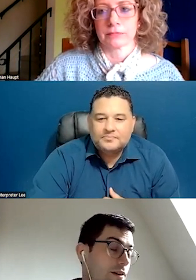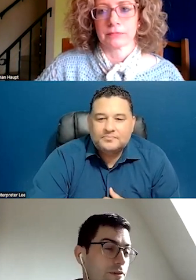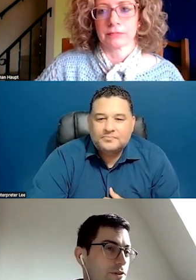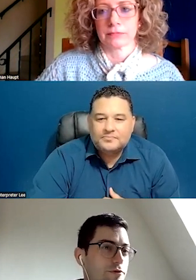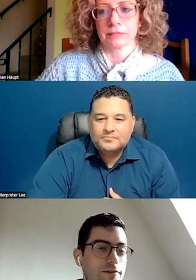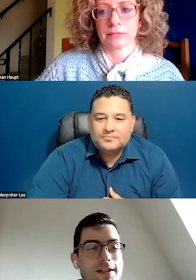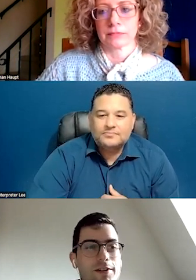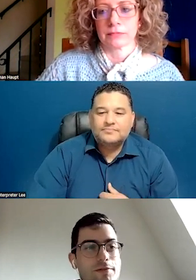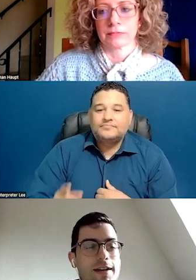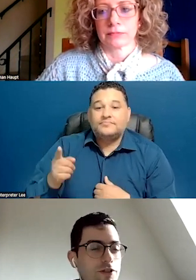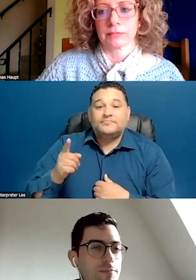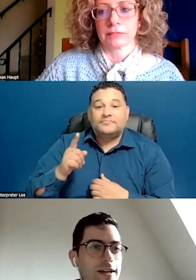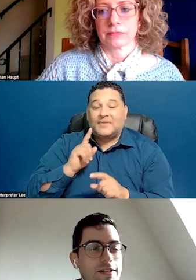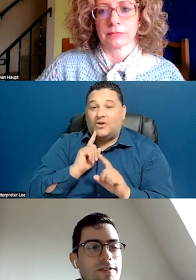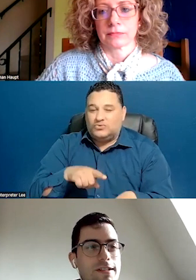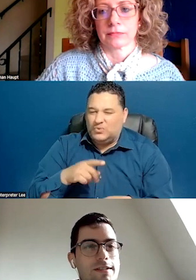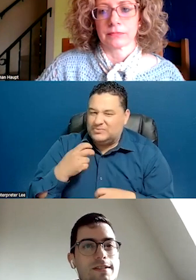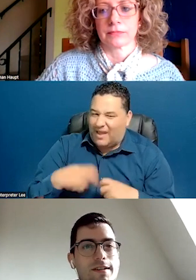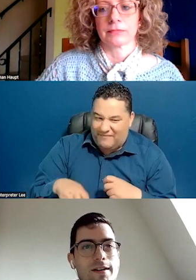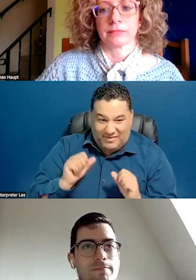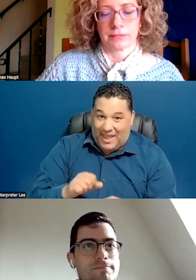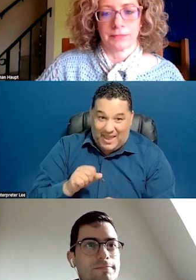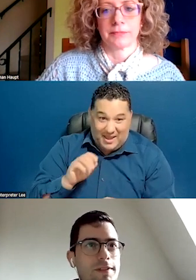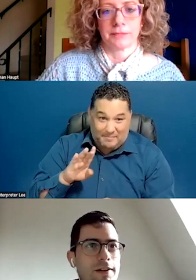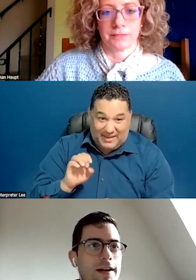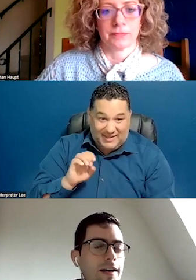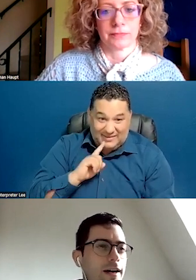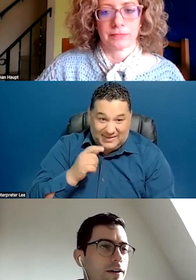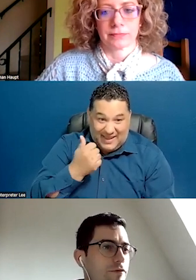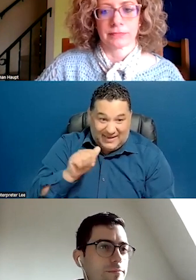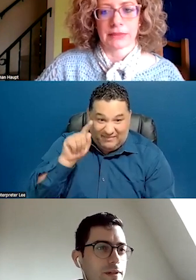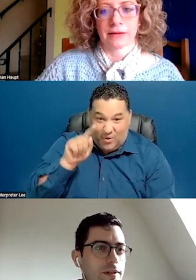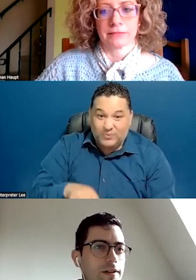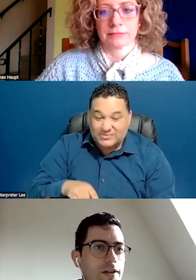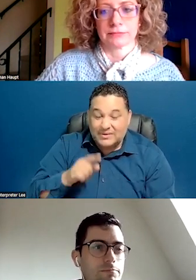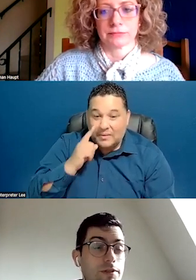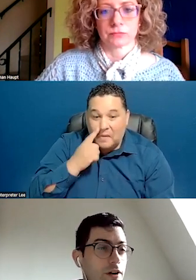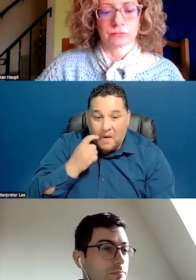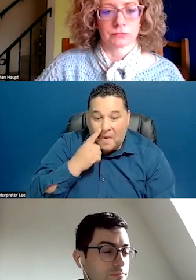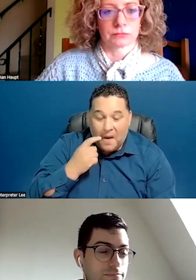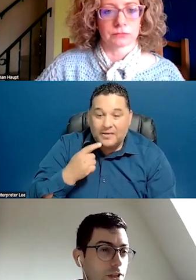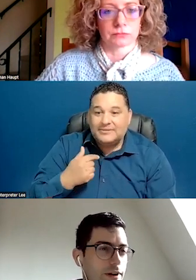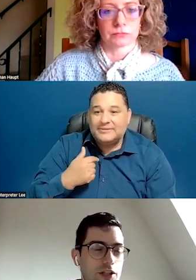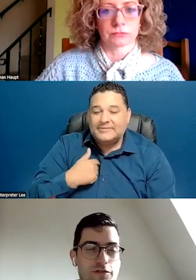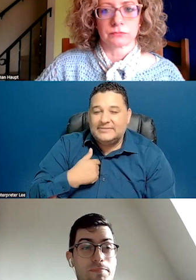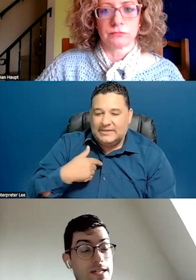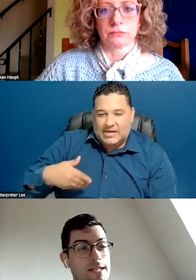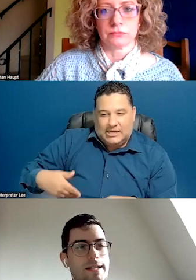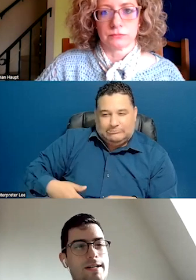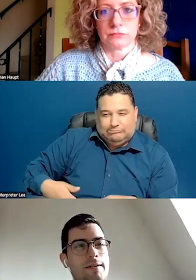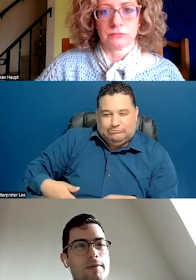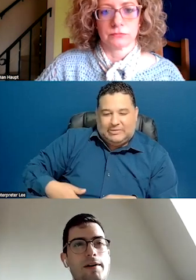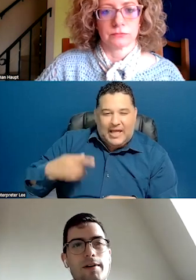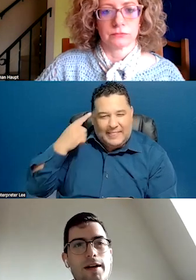one because I really do feel like it could actually be any of these. I have maybe a gut reaction of